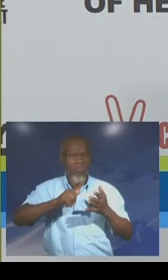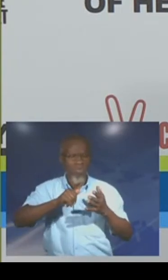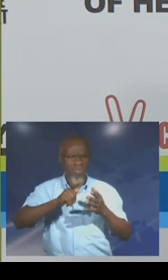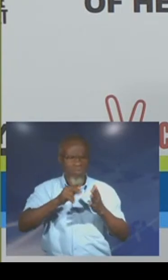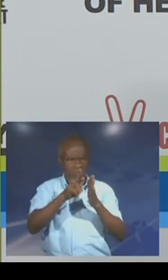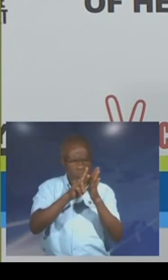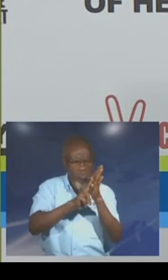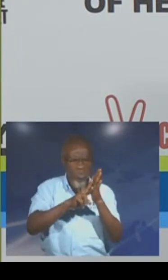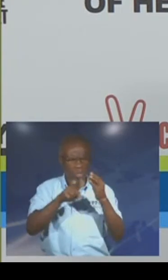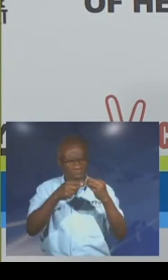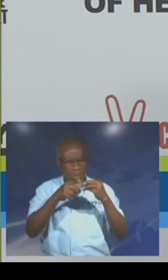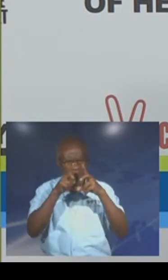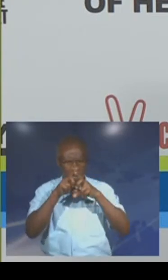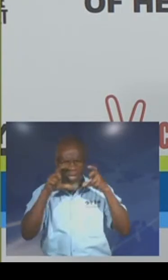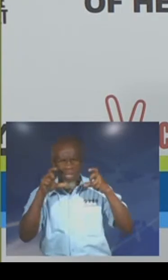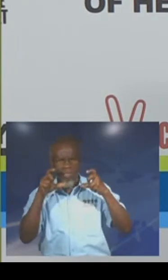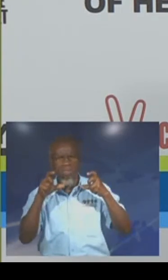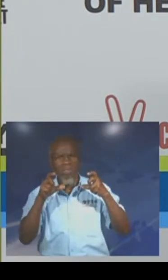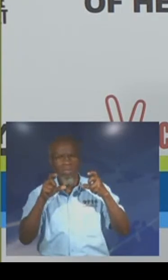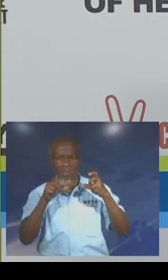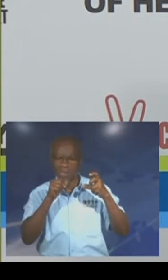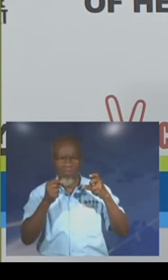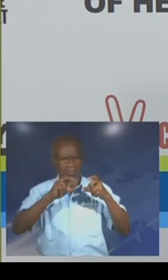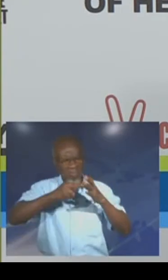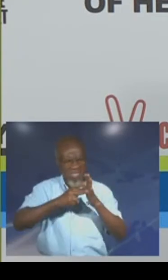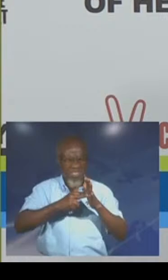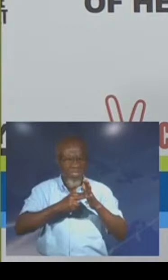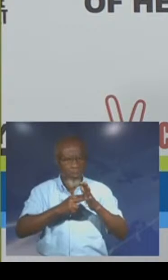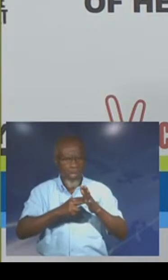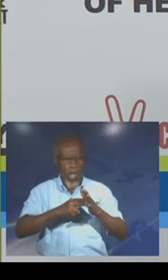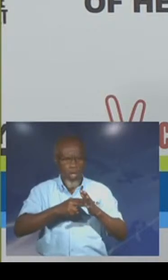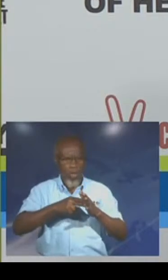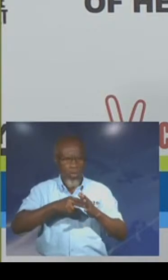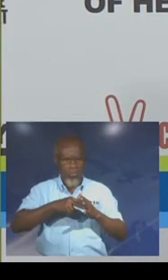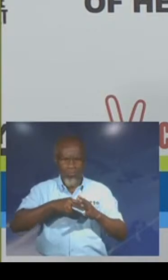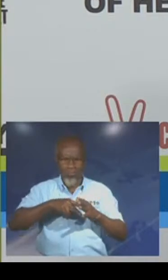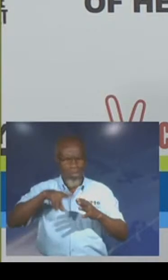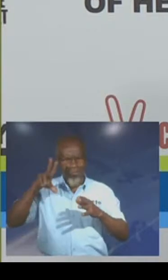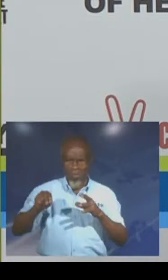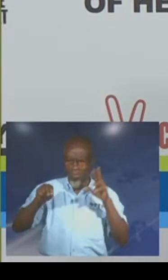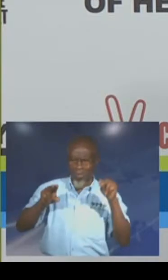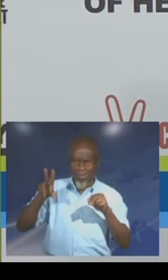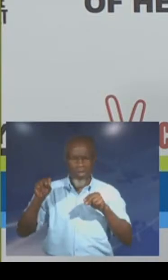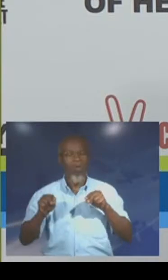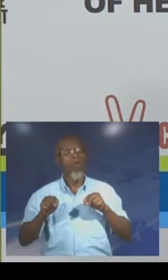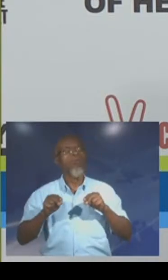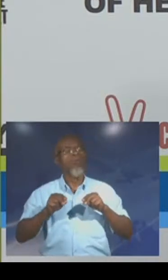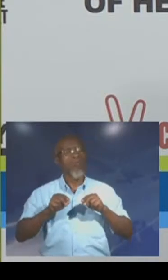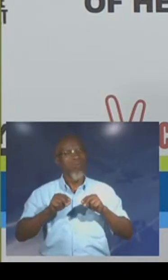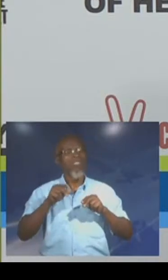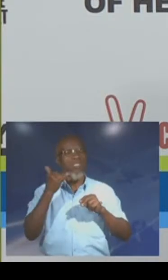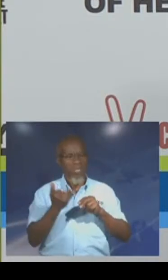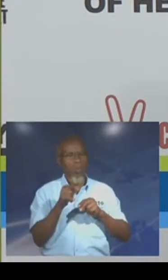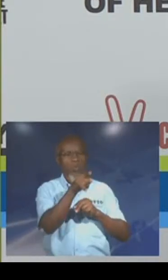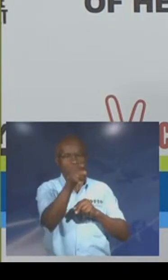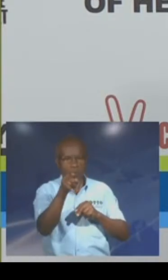that the masking is no longer required. It means that the onus, as Minister has said, is now on the individual.